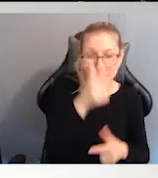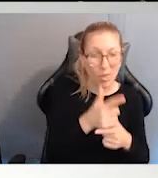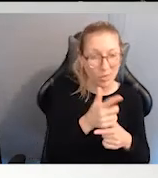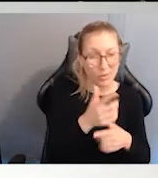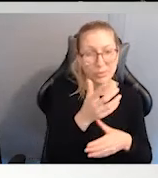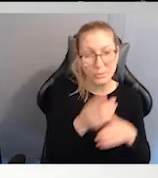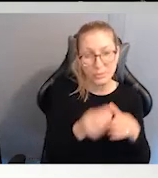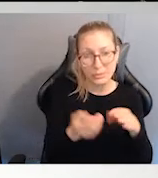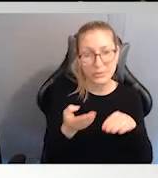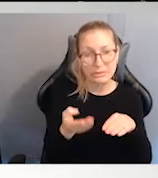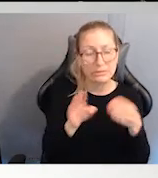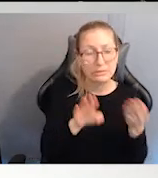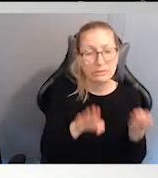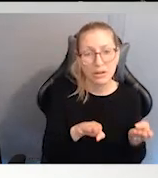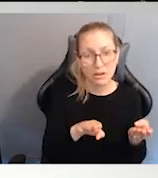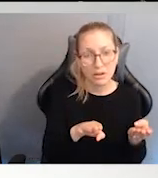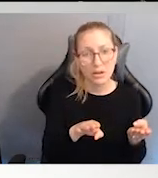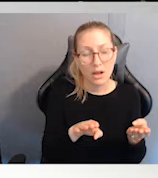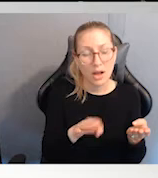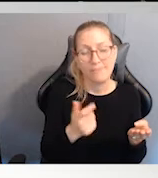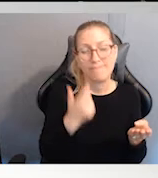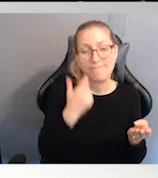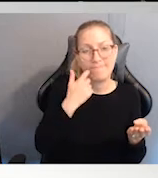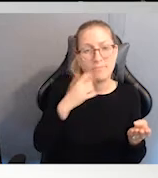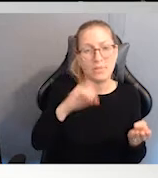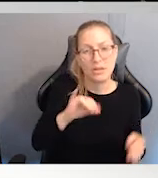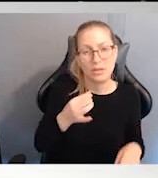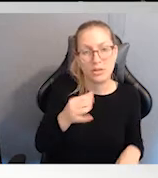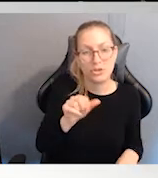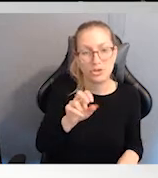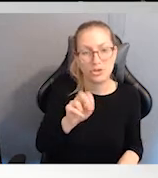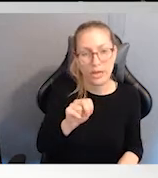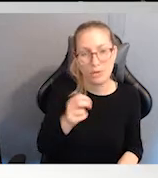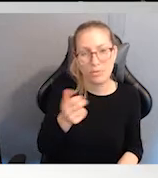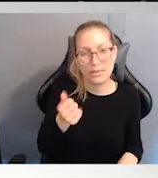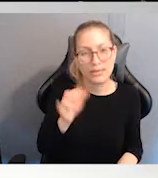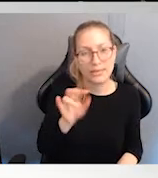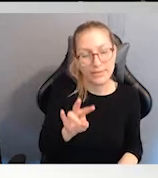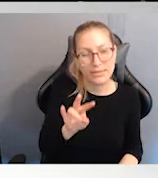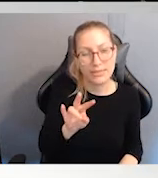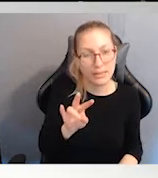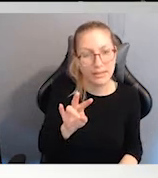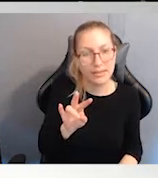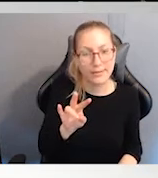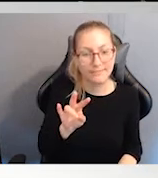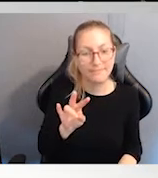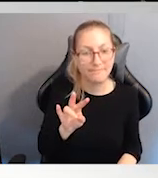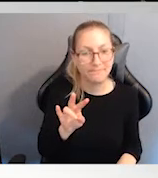just lost him January 17th.